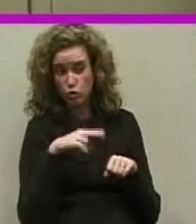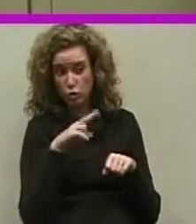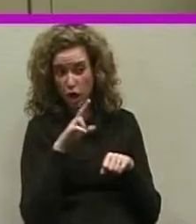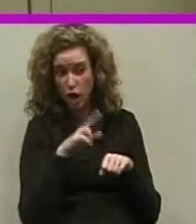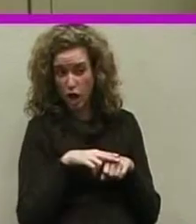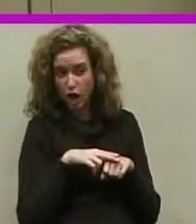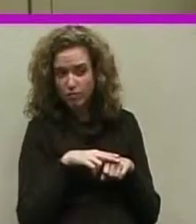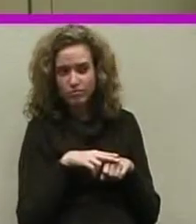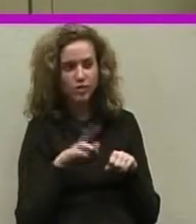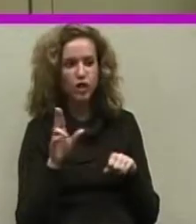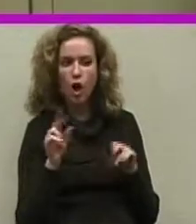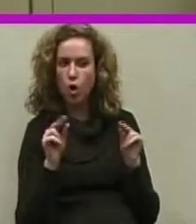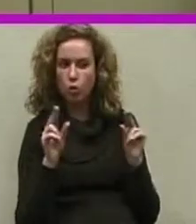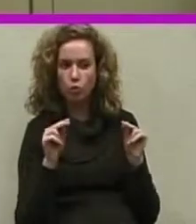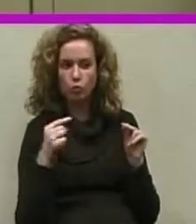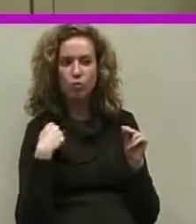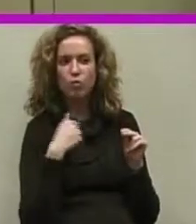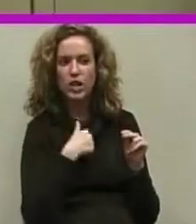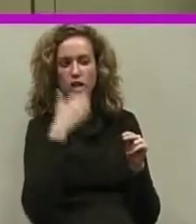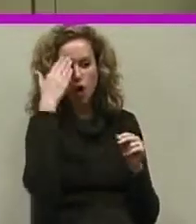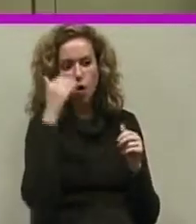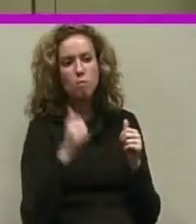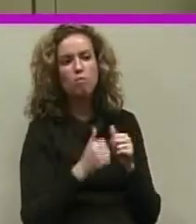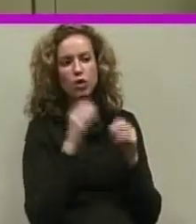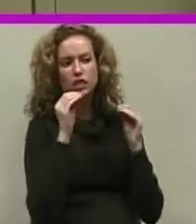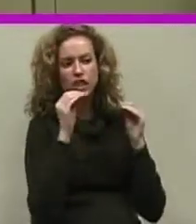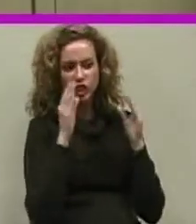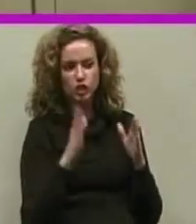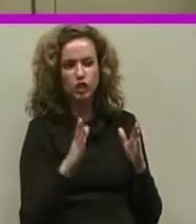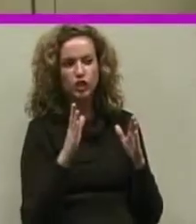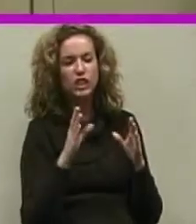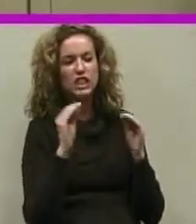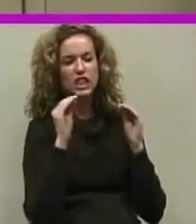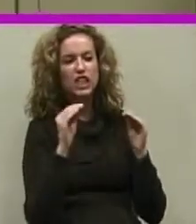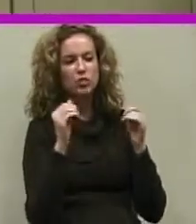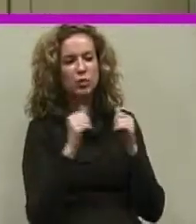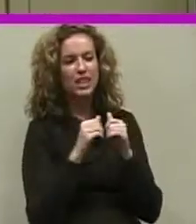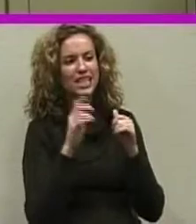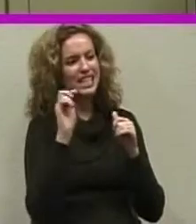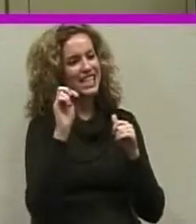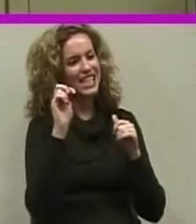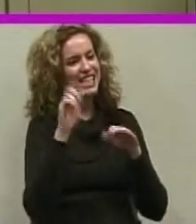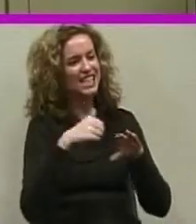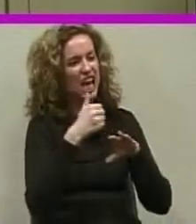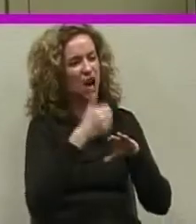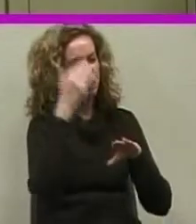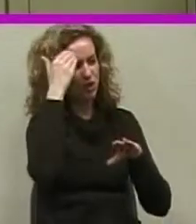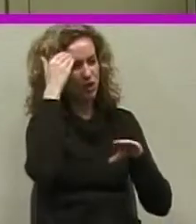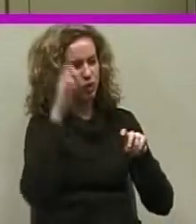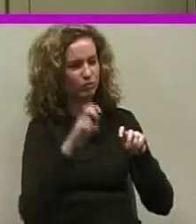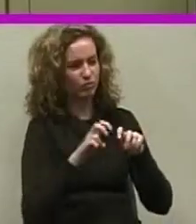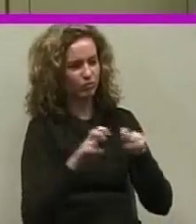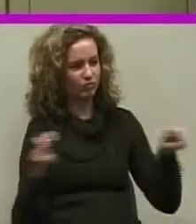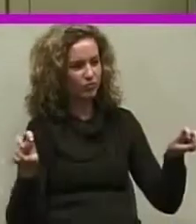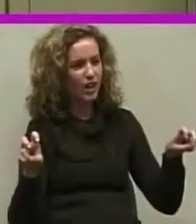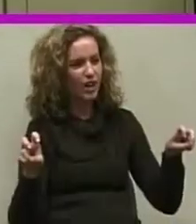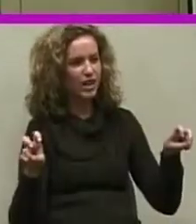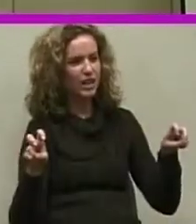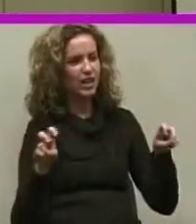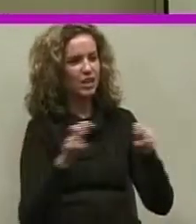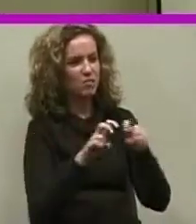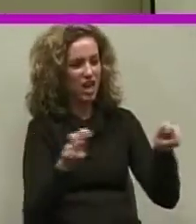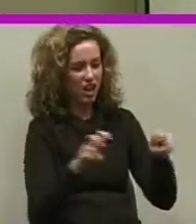information? No, we know that most teachers teach in a T. They teach the students in the front and the students down the middle. You want to be out of the program, you sit where